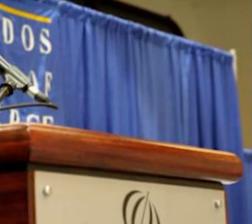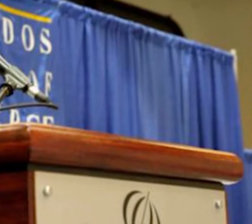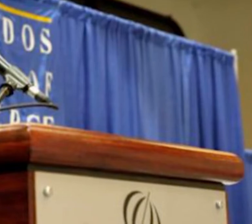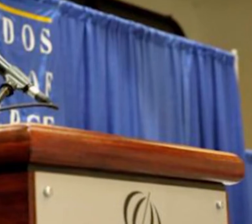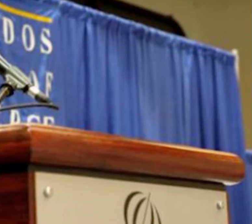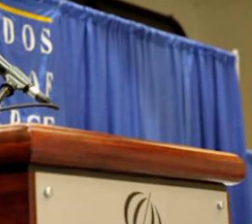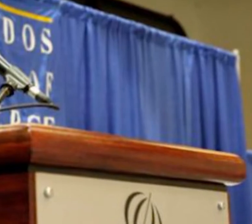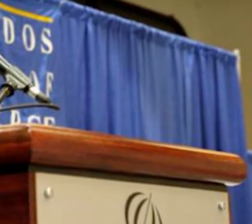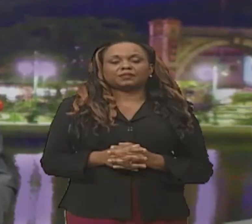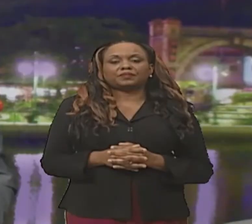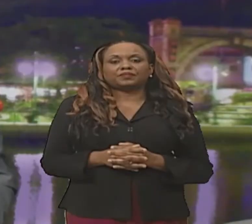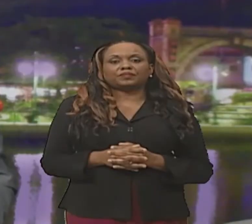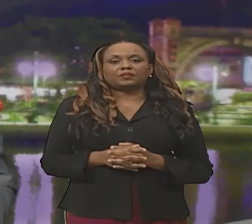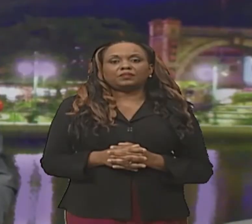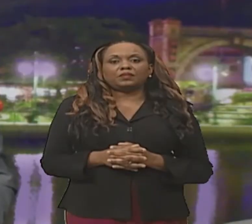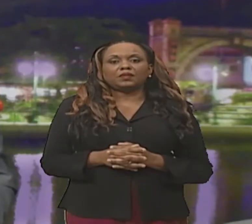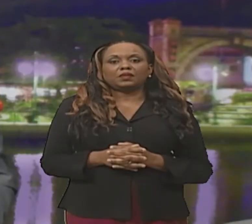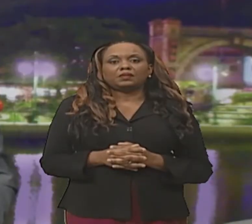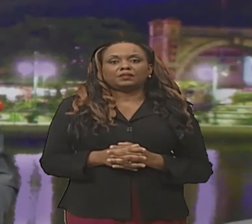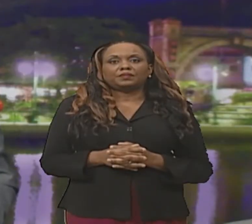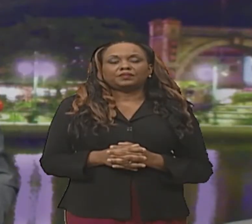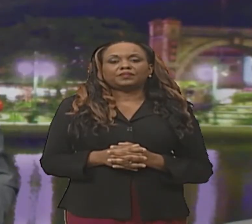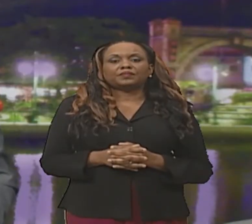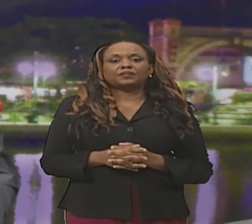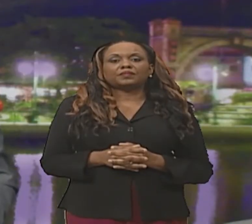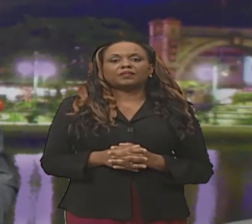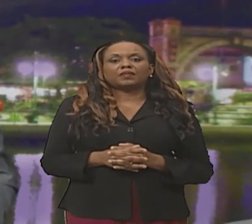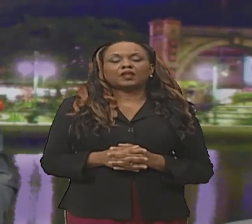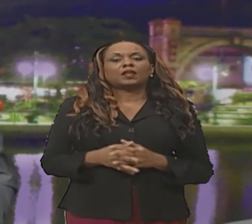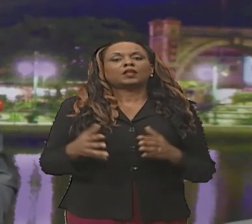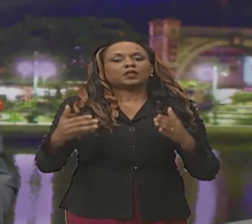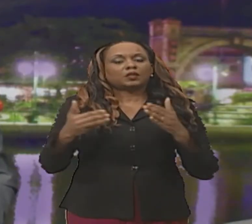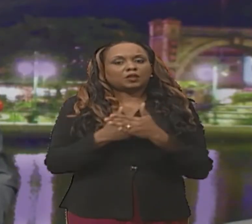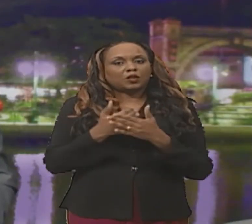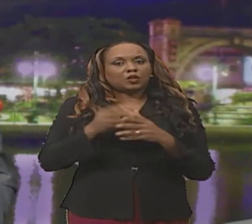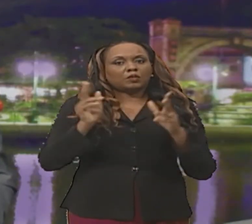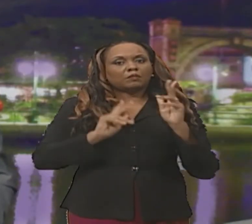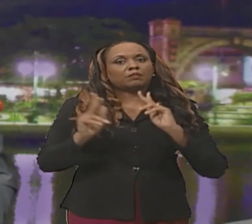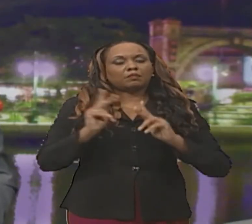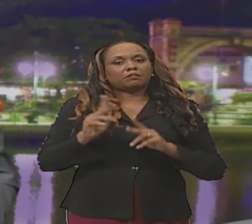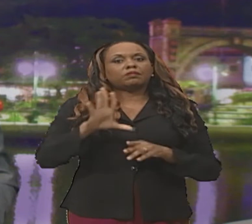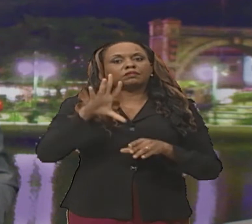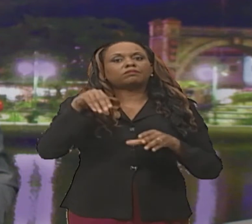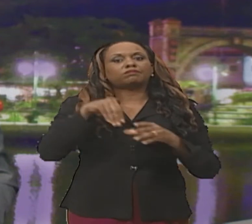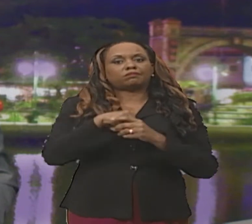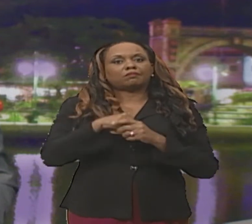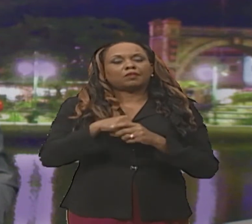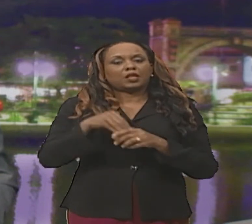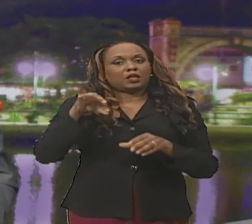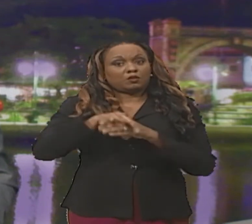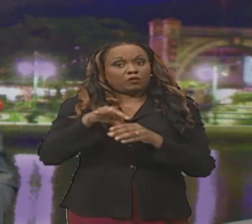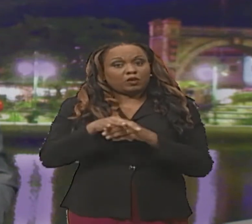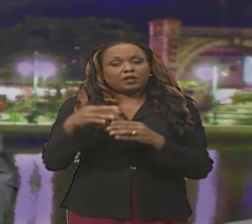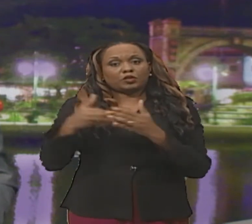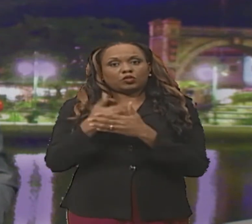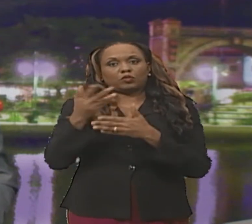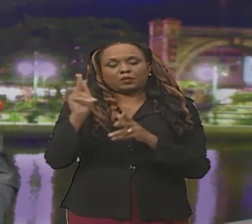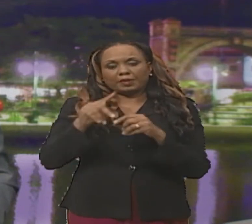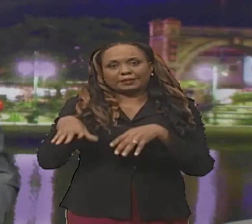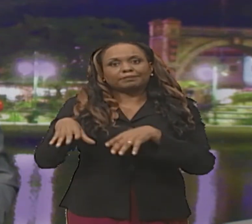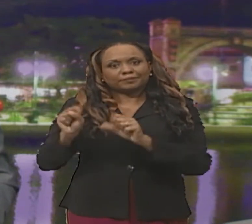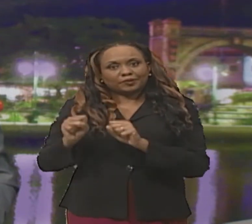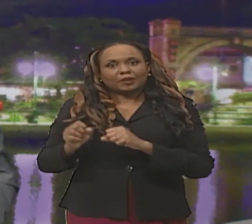to the post of Senior Vice President of the Chamber, the post previously held by Mr. Prescott. President Prescott, on assuming